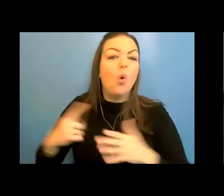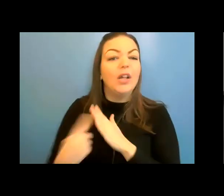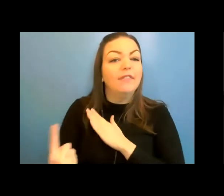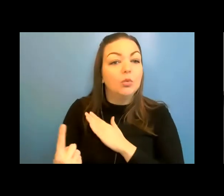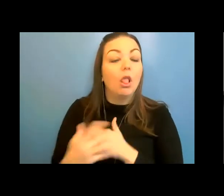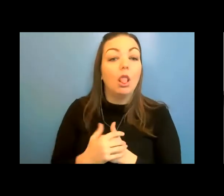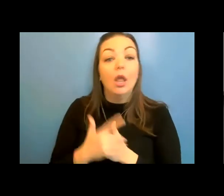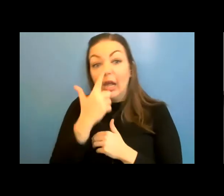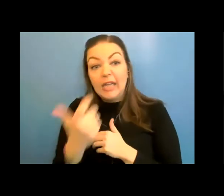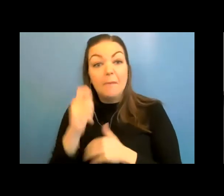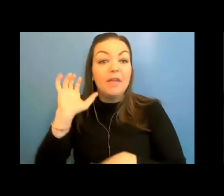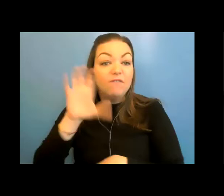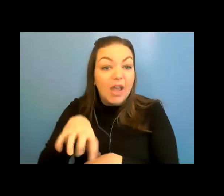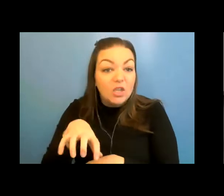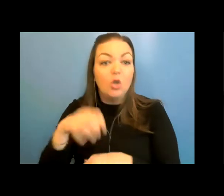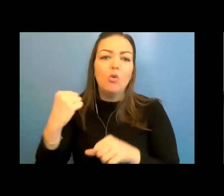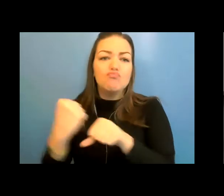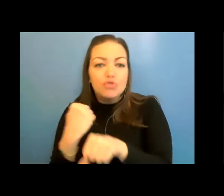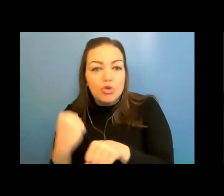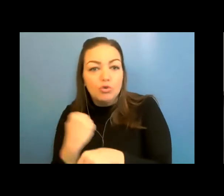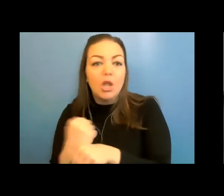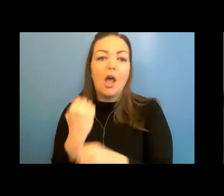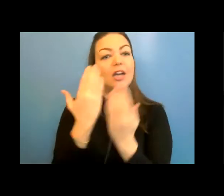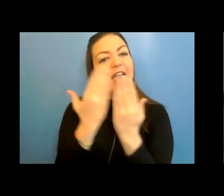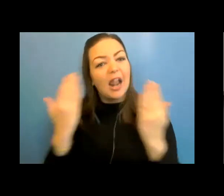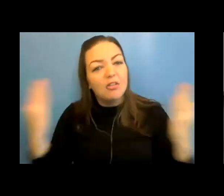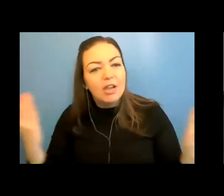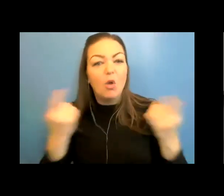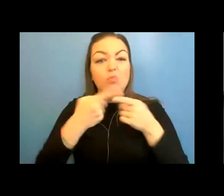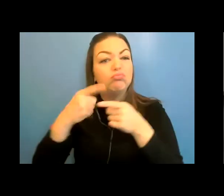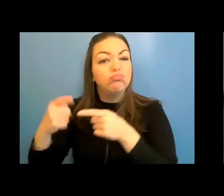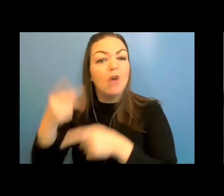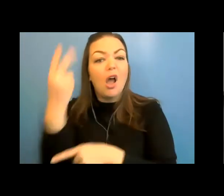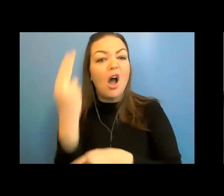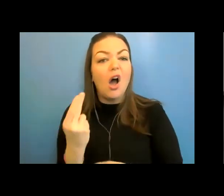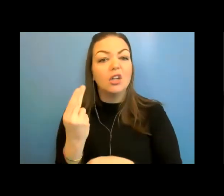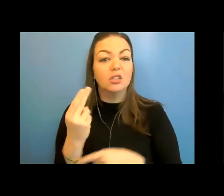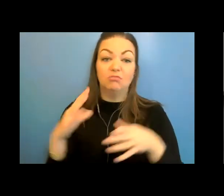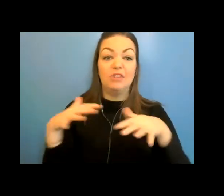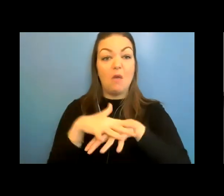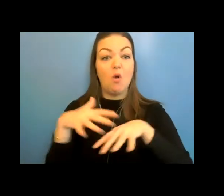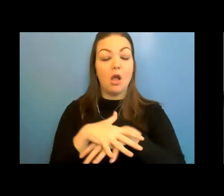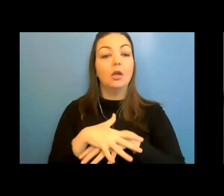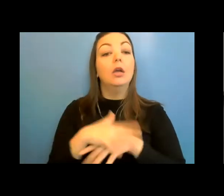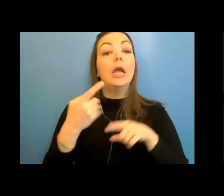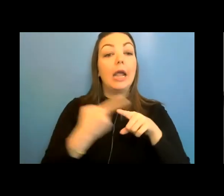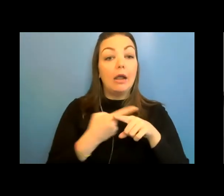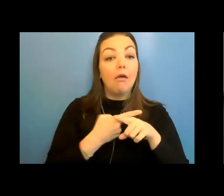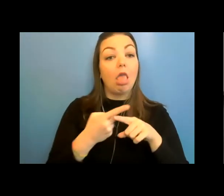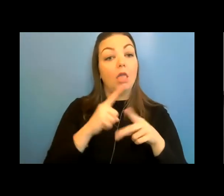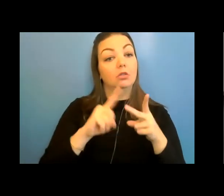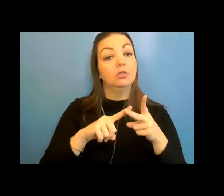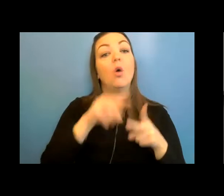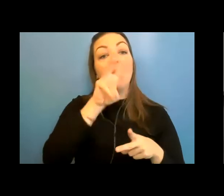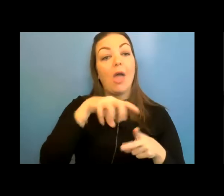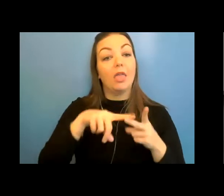from venues, producers, galleries, and other arts networks. And that's in England, Wales, and Scotland. And